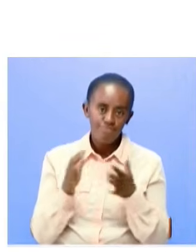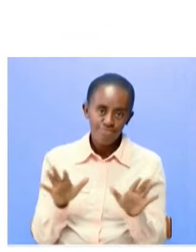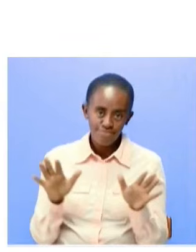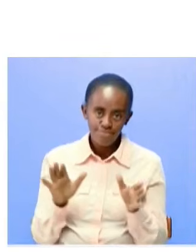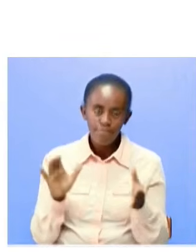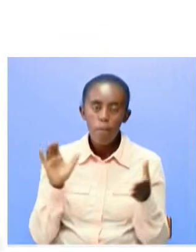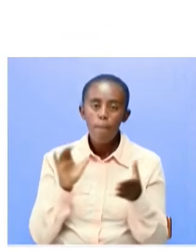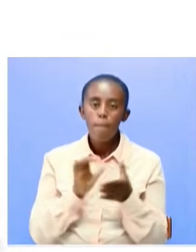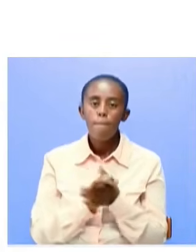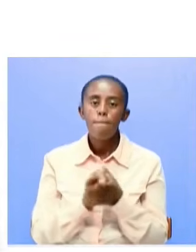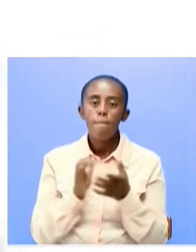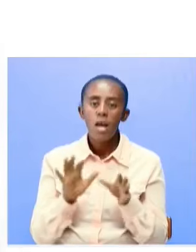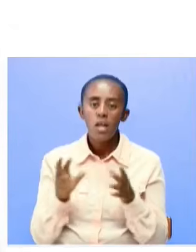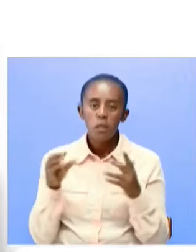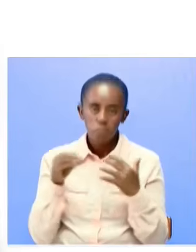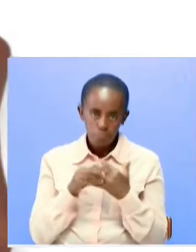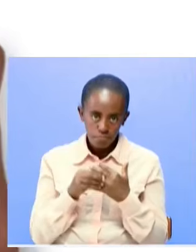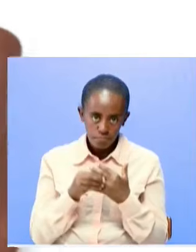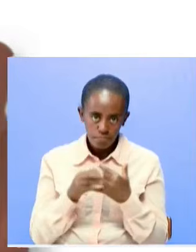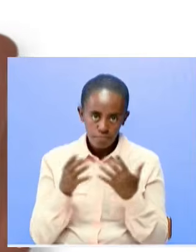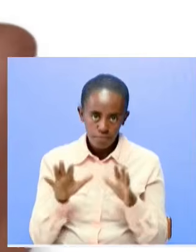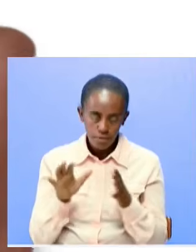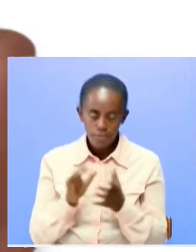She was